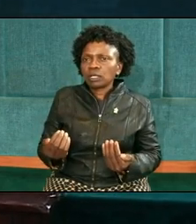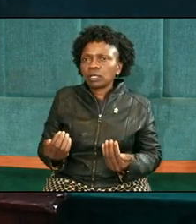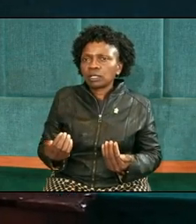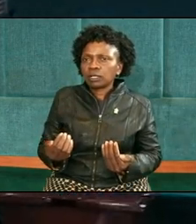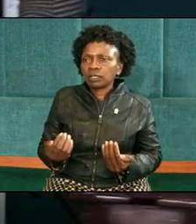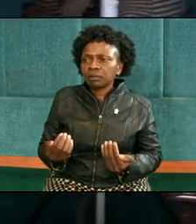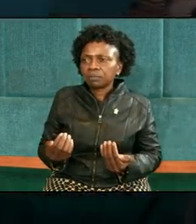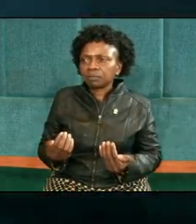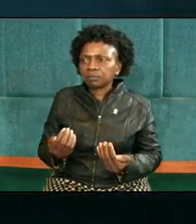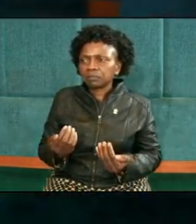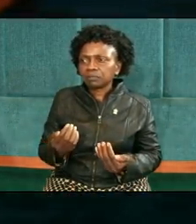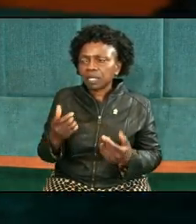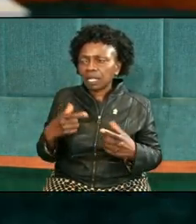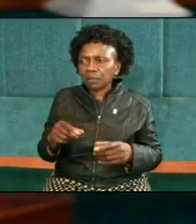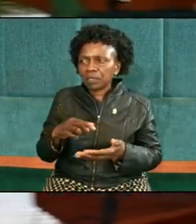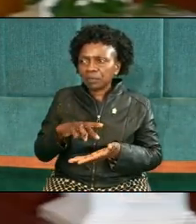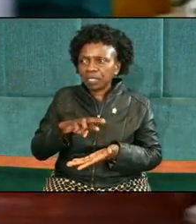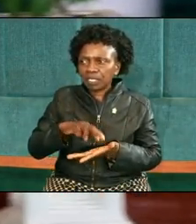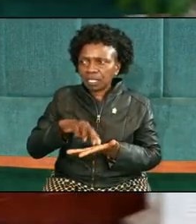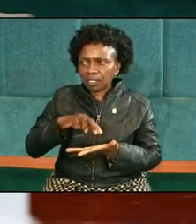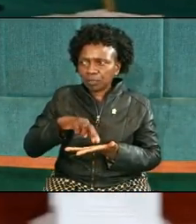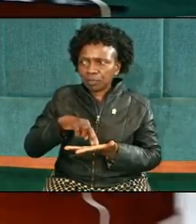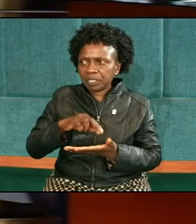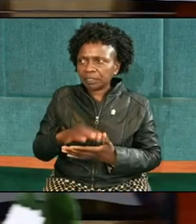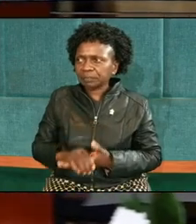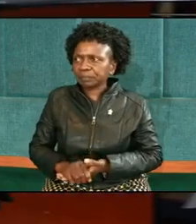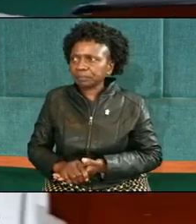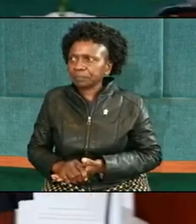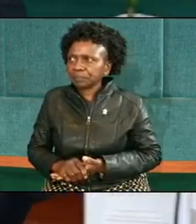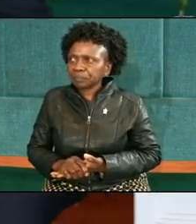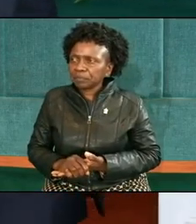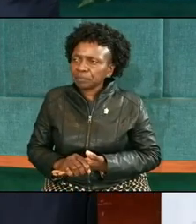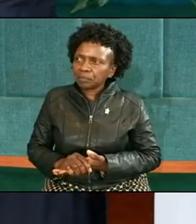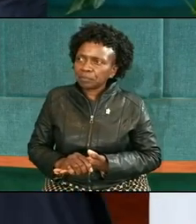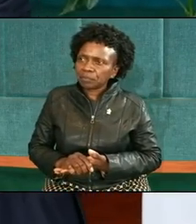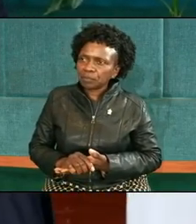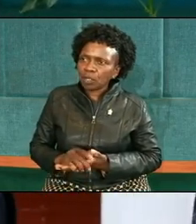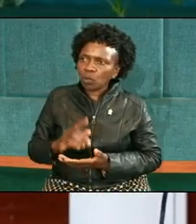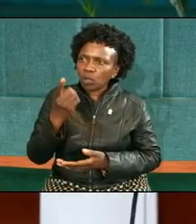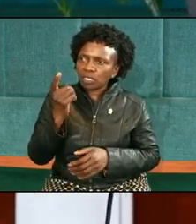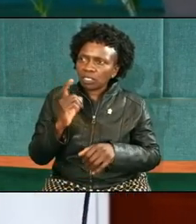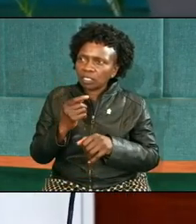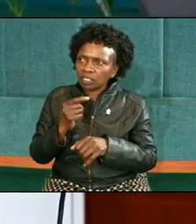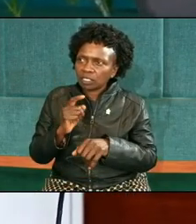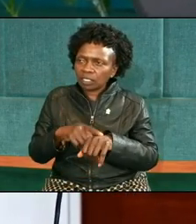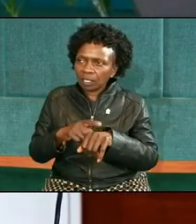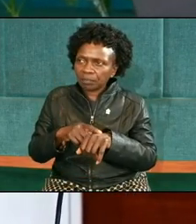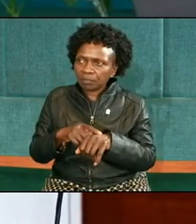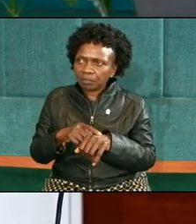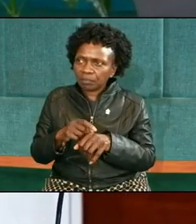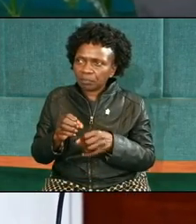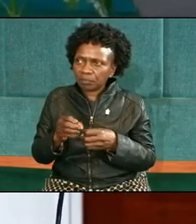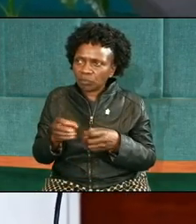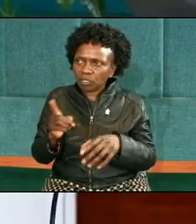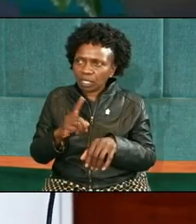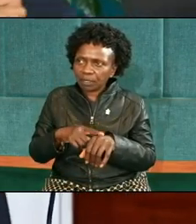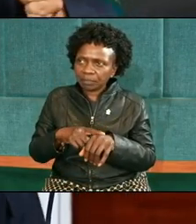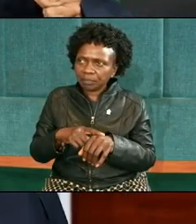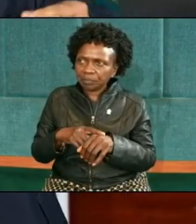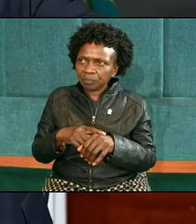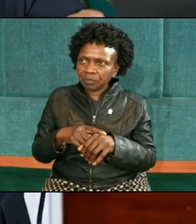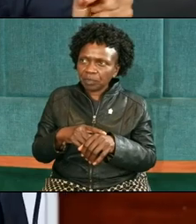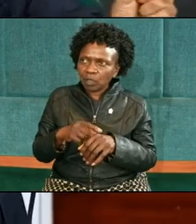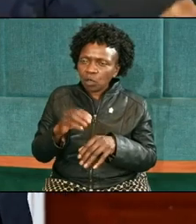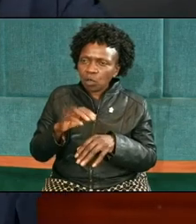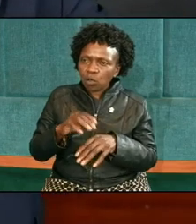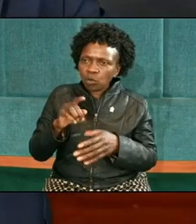Stay with the preacher. You still don't get it. Stay the preacher. Let me break it down a little bit more. Just give me one more minute. Is that all right? Stay with me.